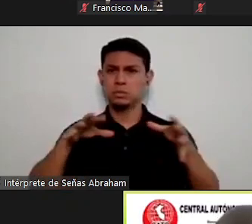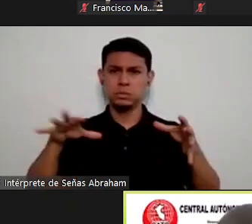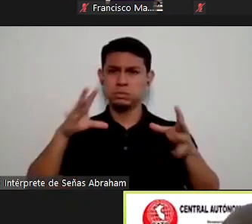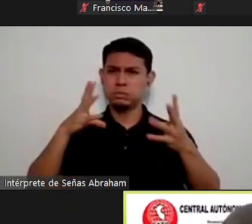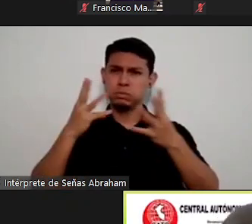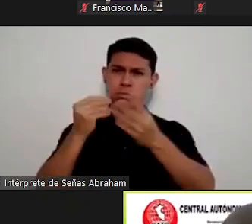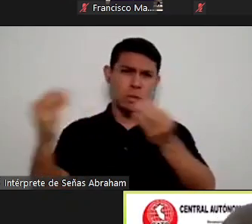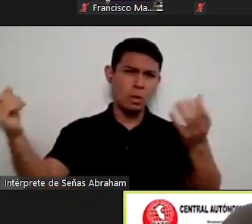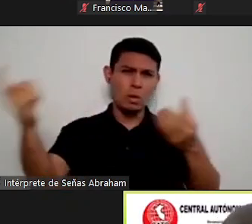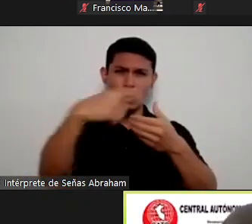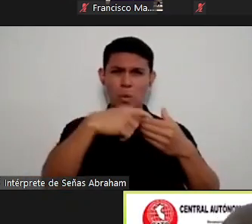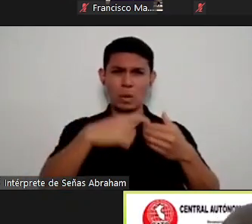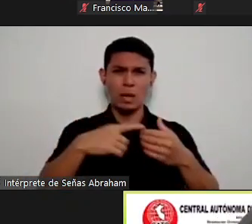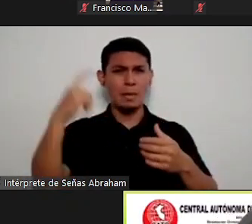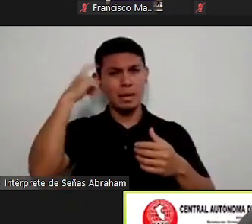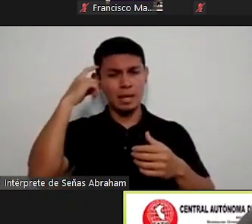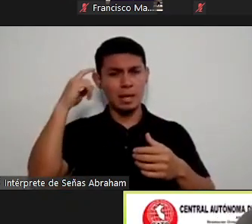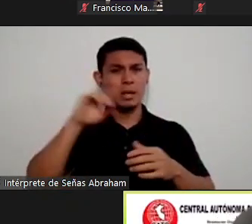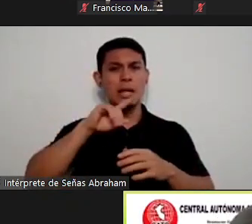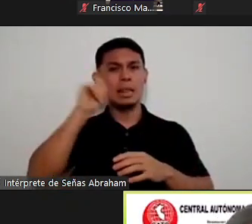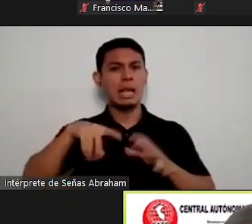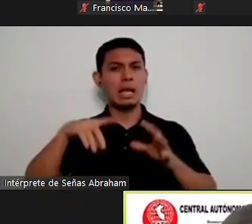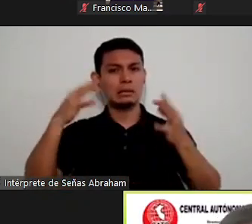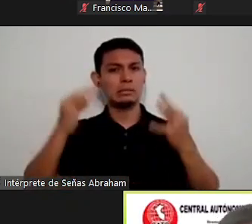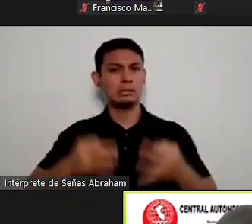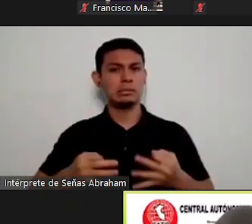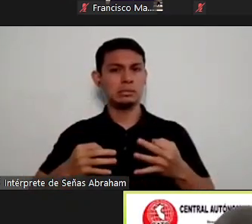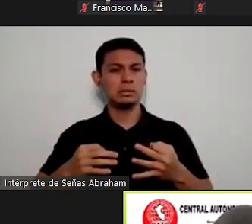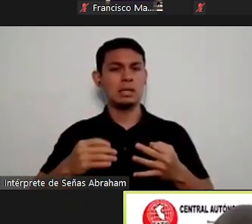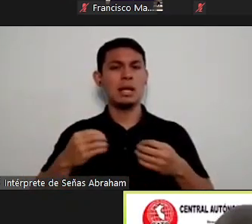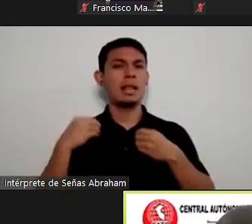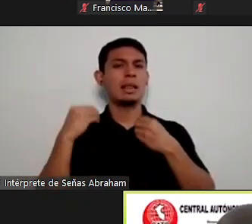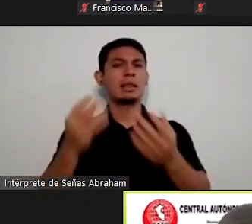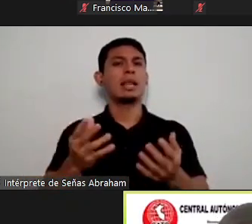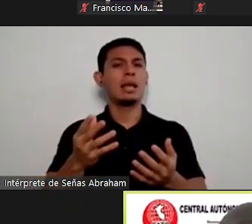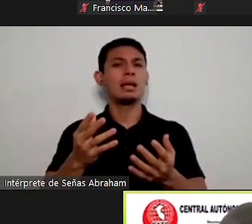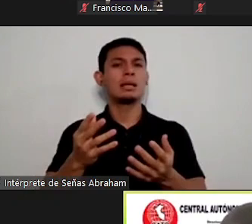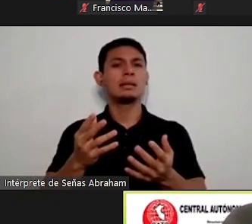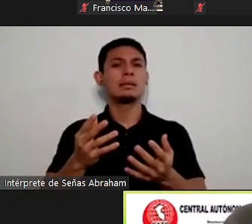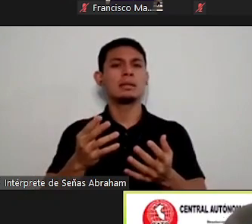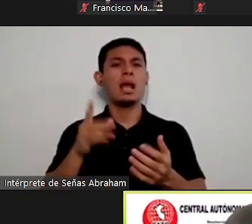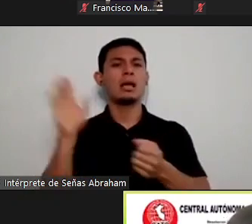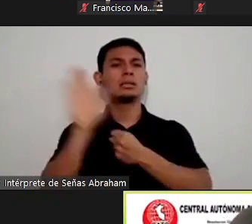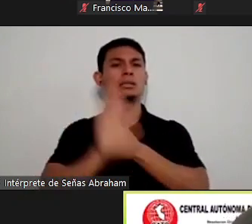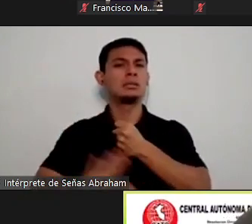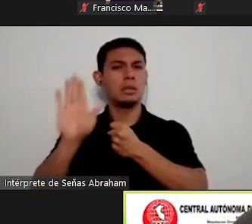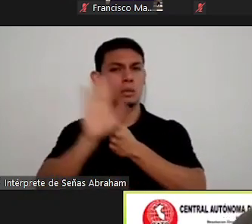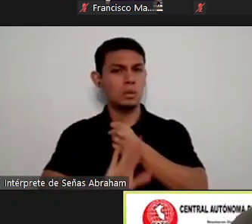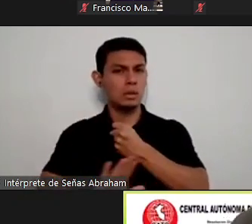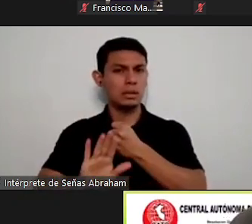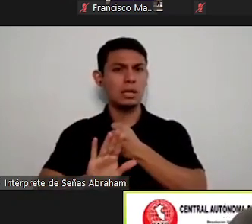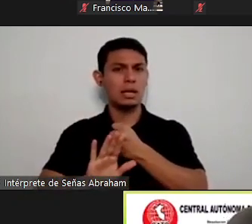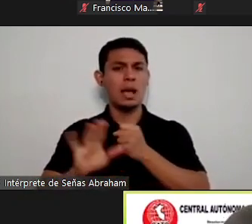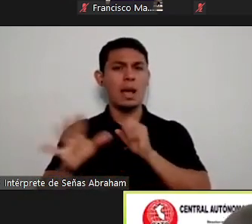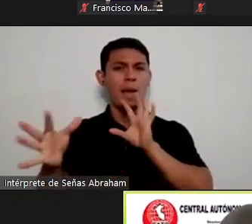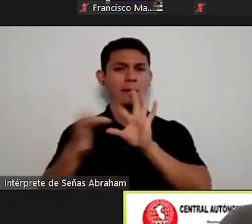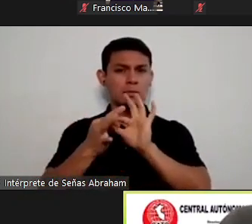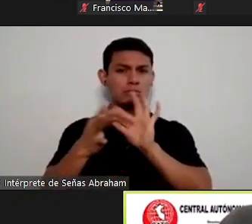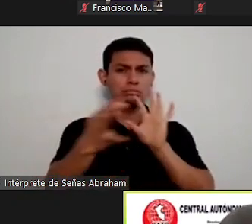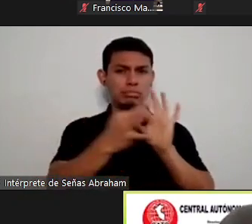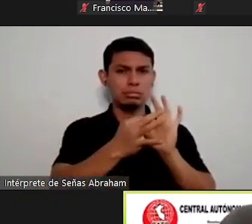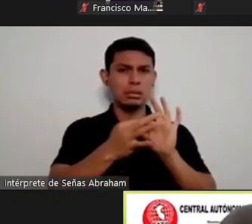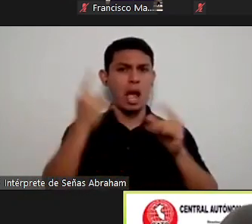generate this multi-stakeholder committee we hope that this can formalize in order to provide safety